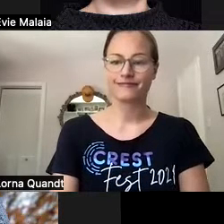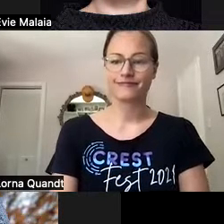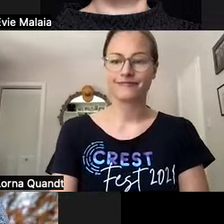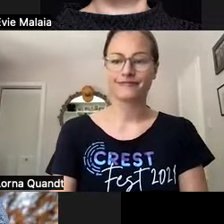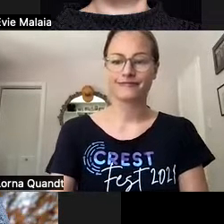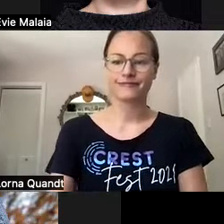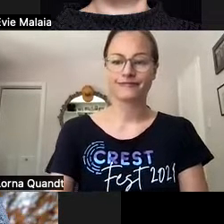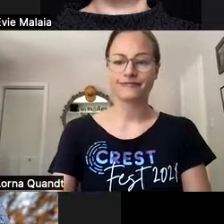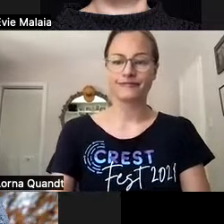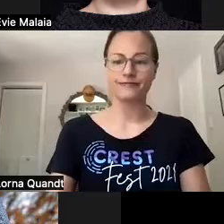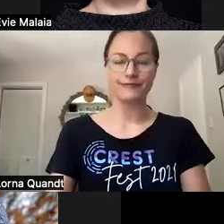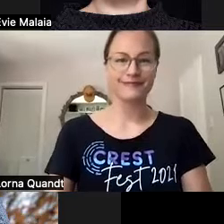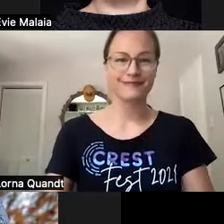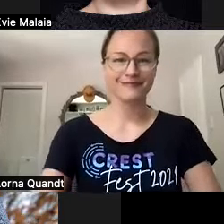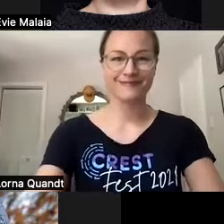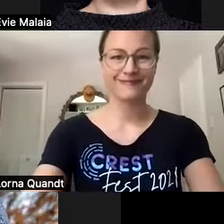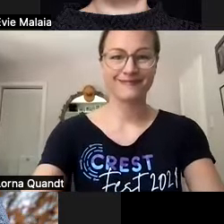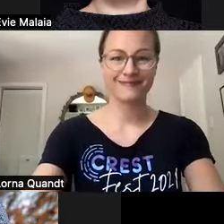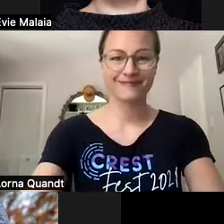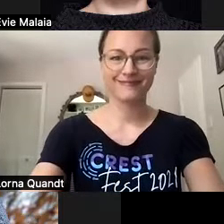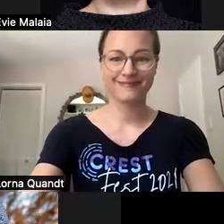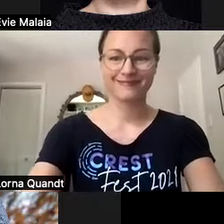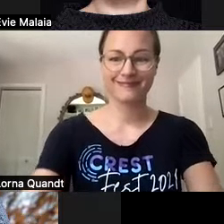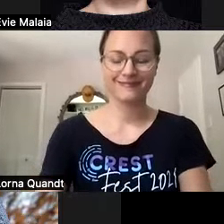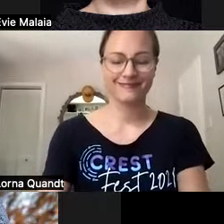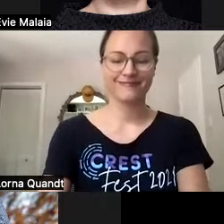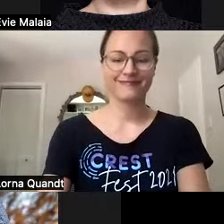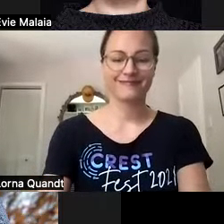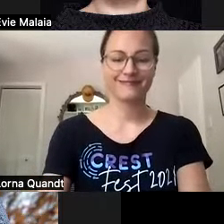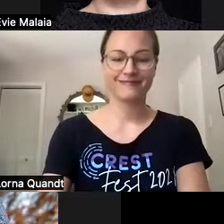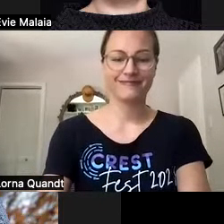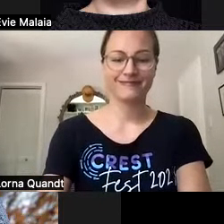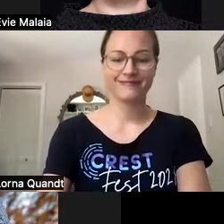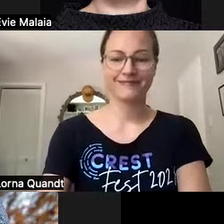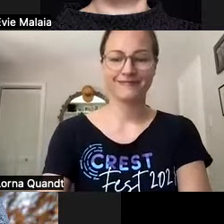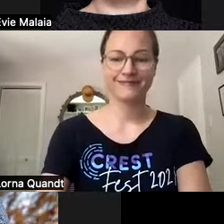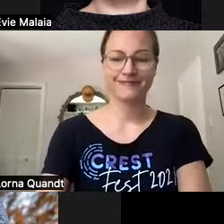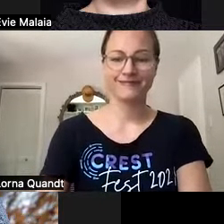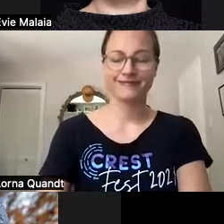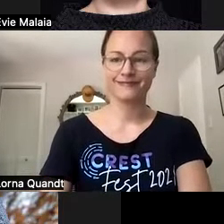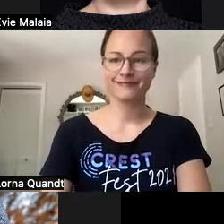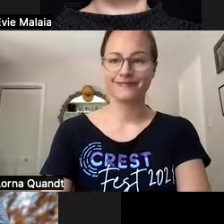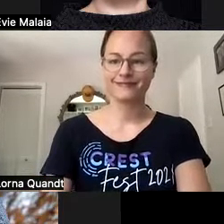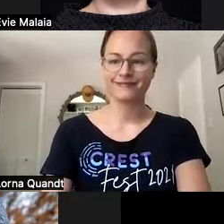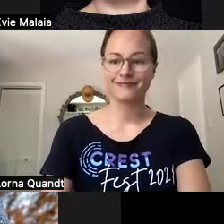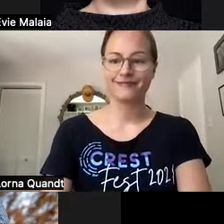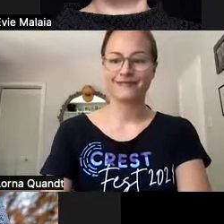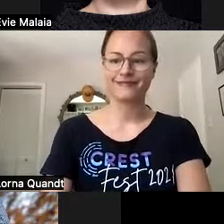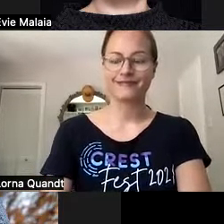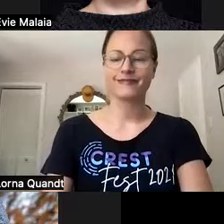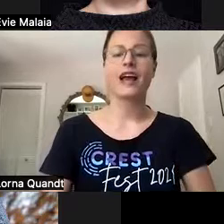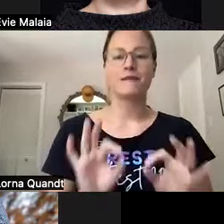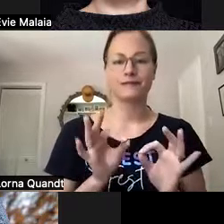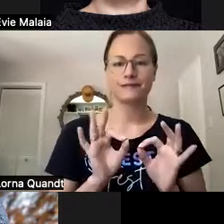responses to our research and your new ideas. One second, so we can get an